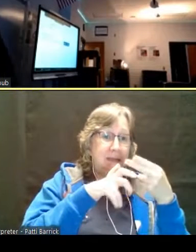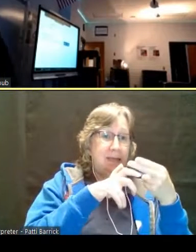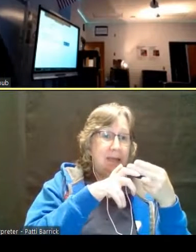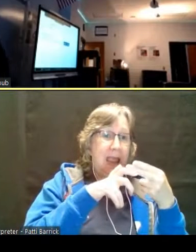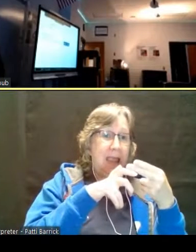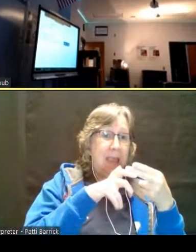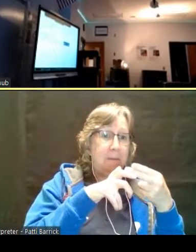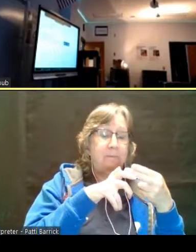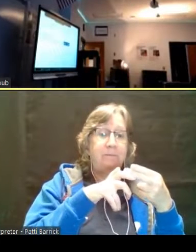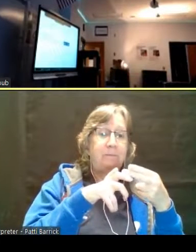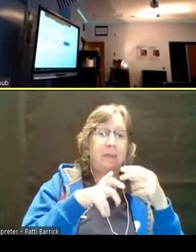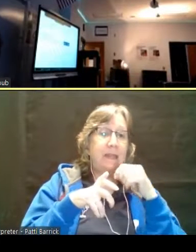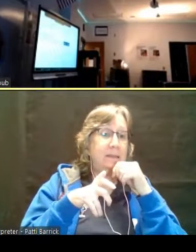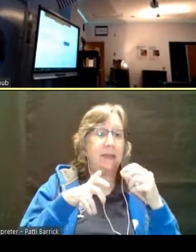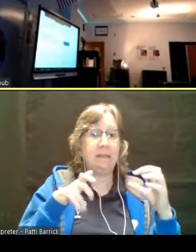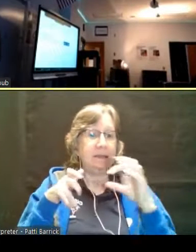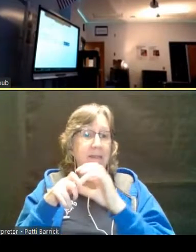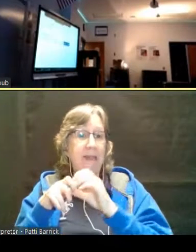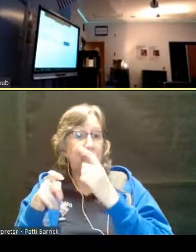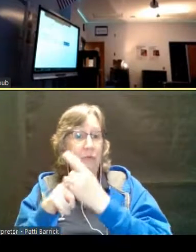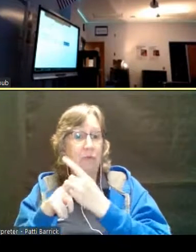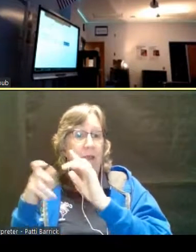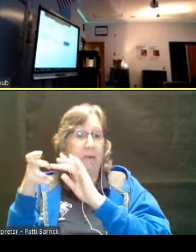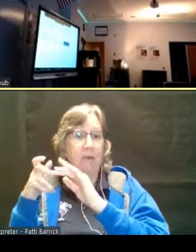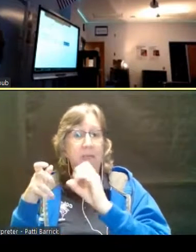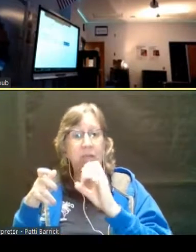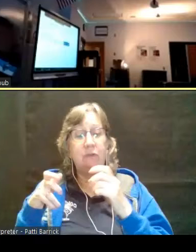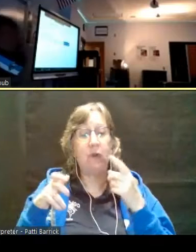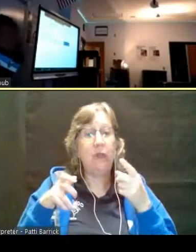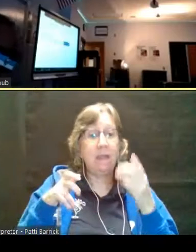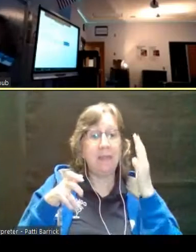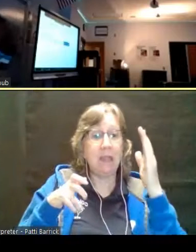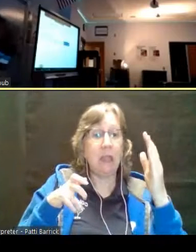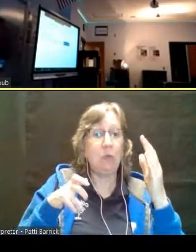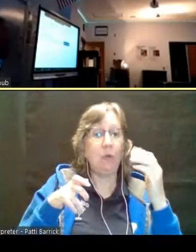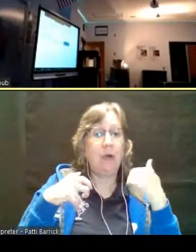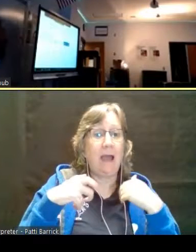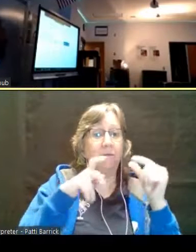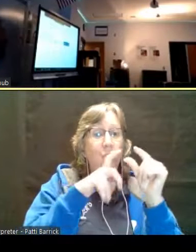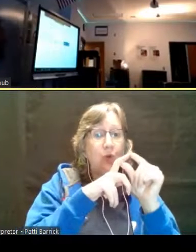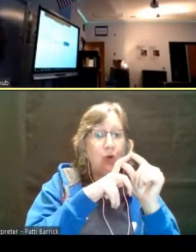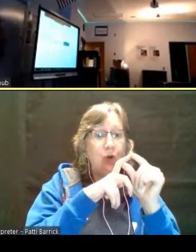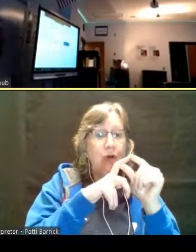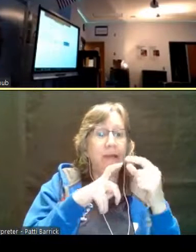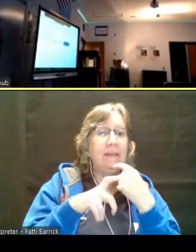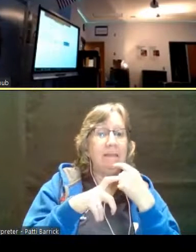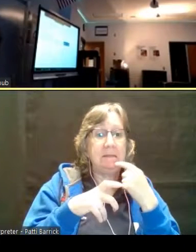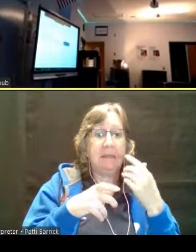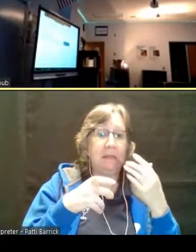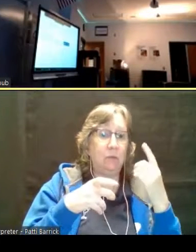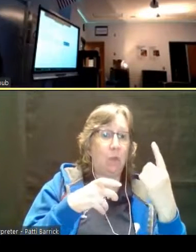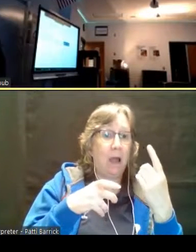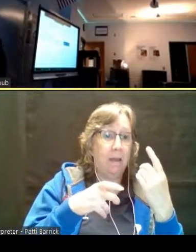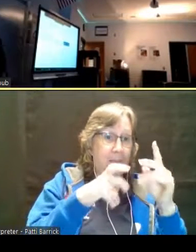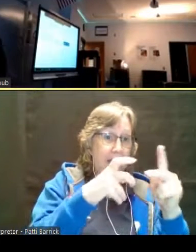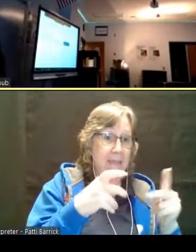And that's how hackers fool people, because they will give you a link and says something, but then it goes someplace else. So the way,